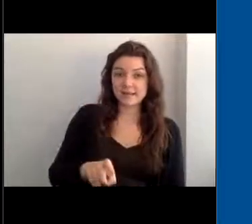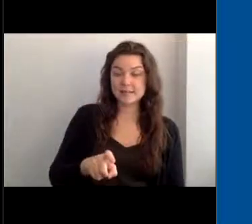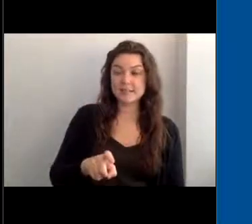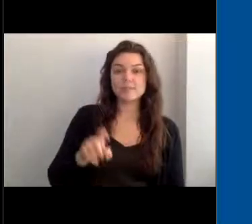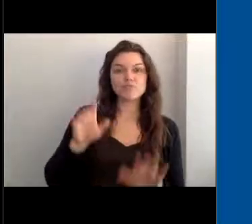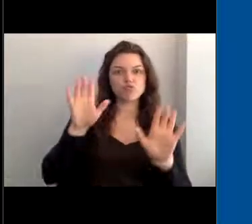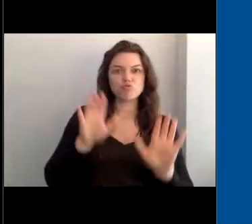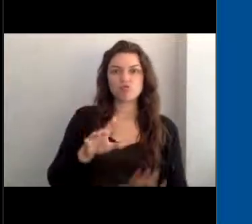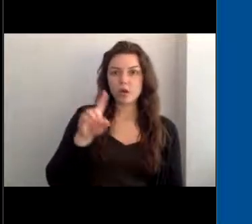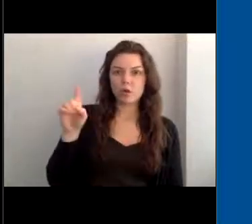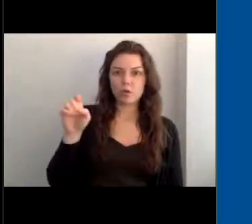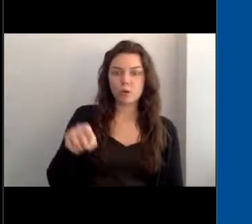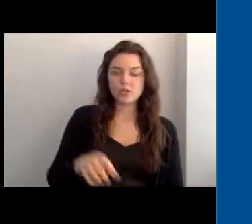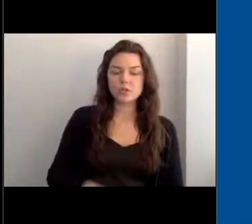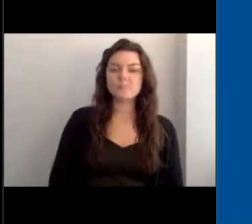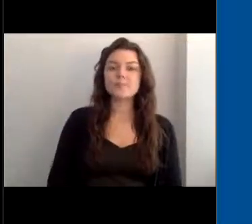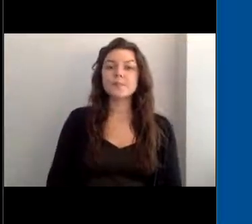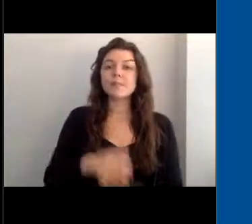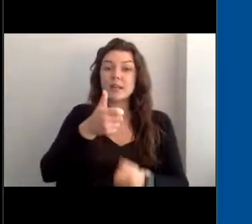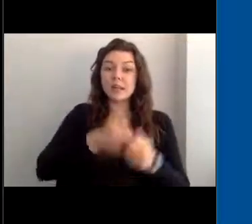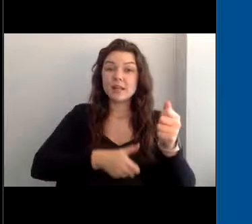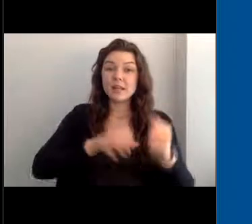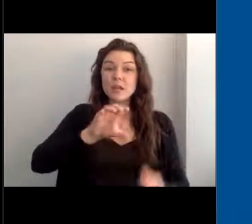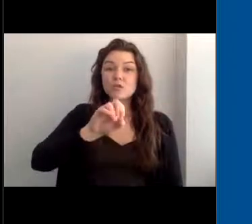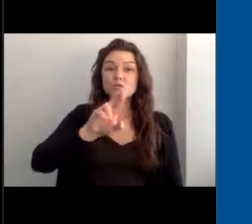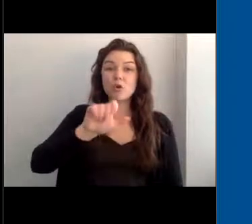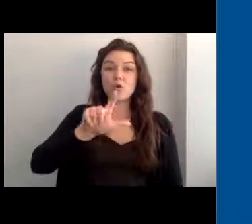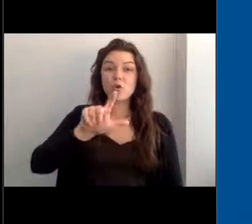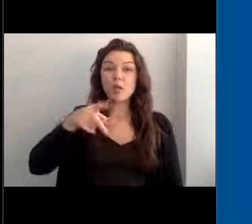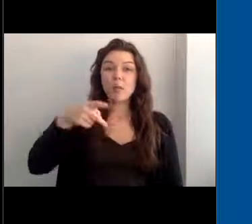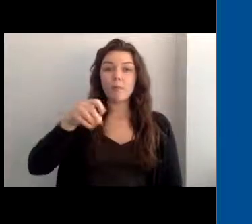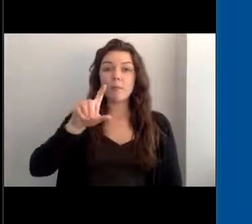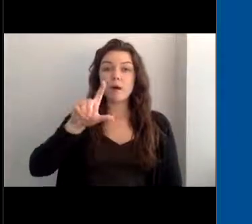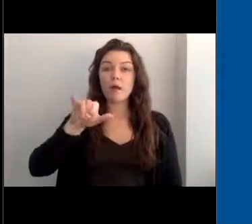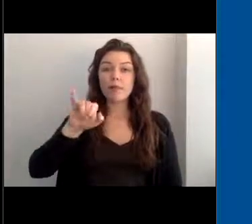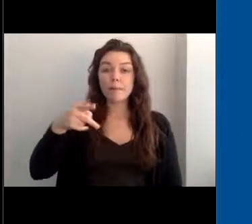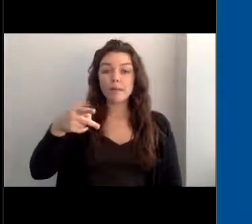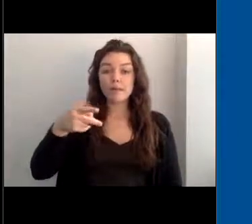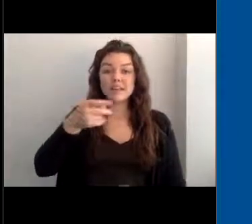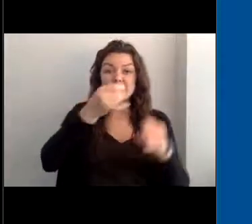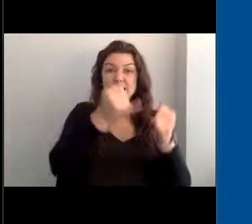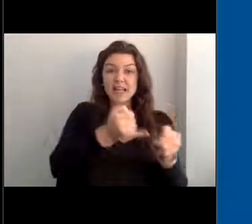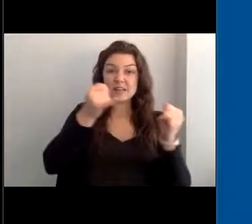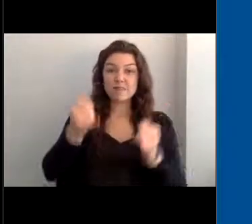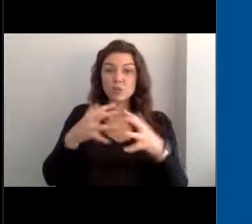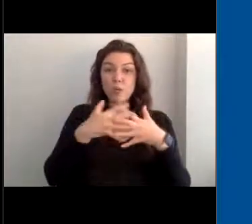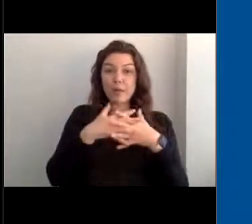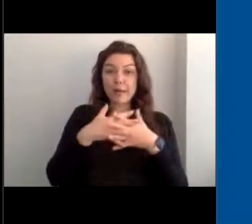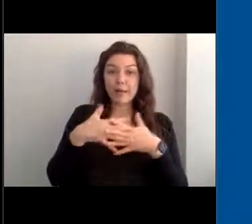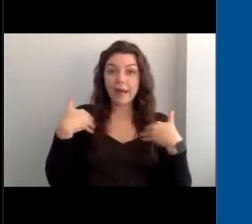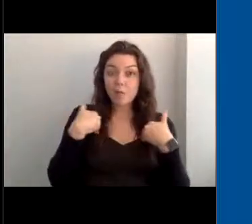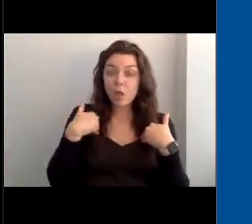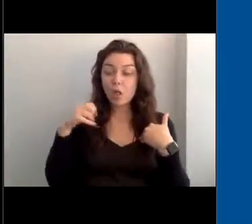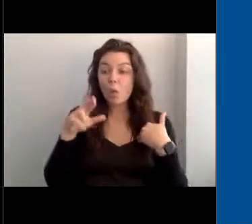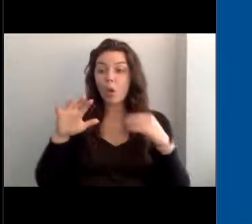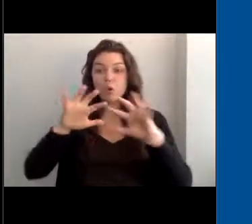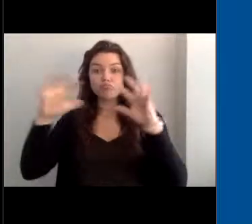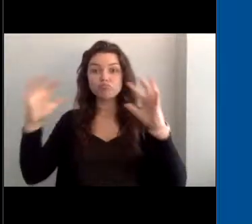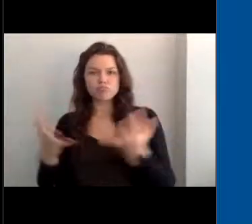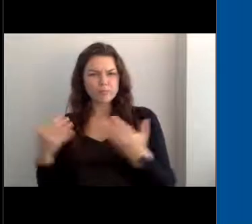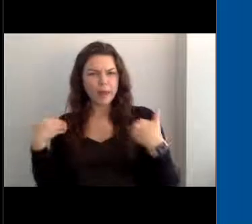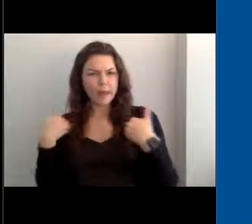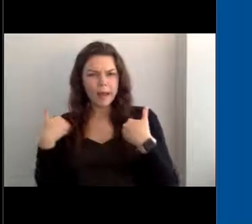answer to. Is each coral polyp a single animal, or is the whole coral the animal? That is a very